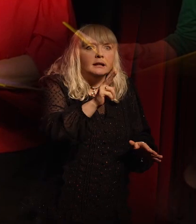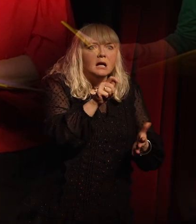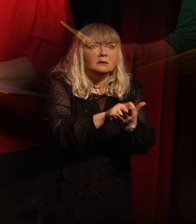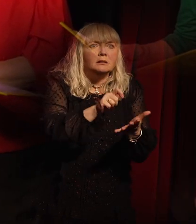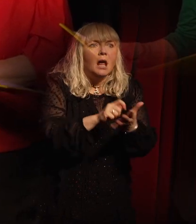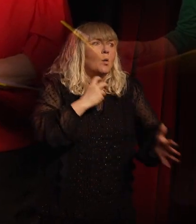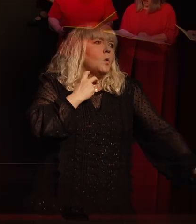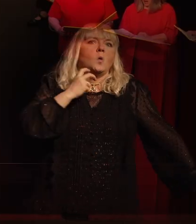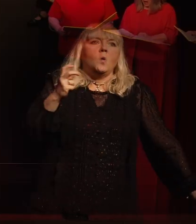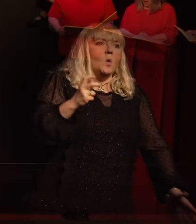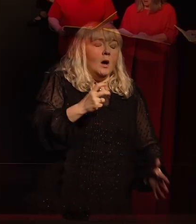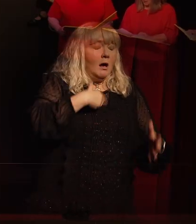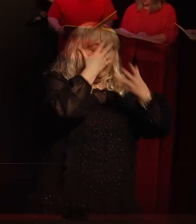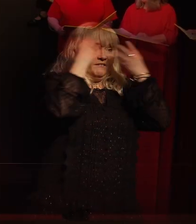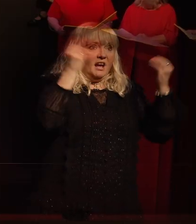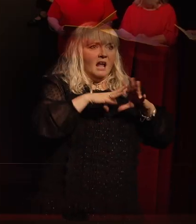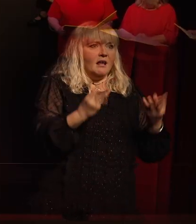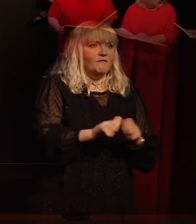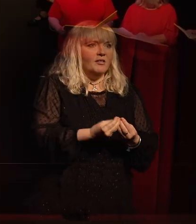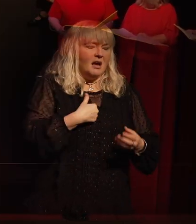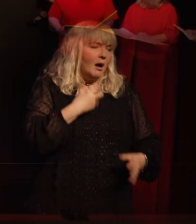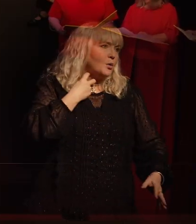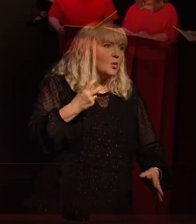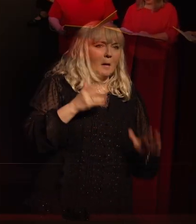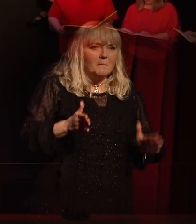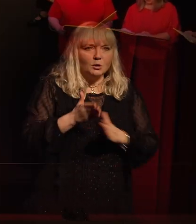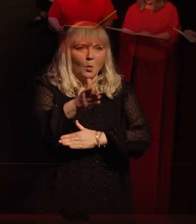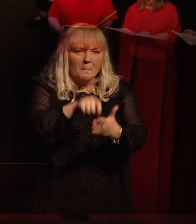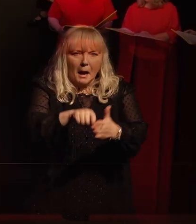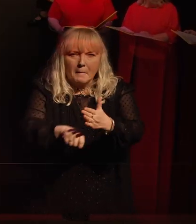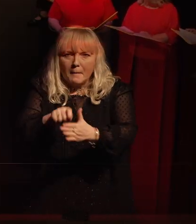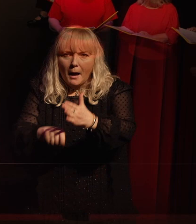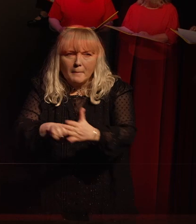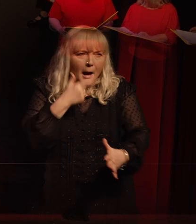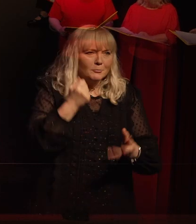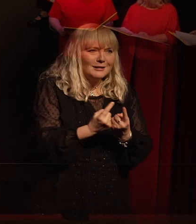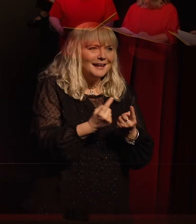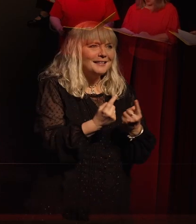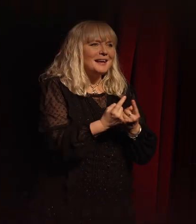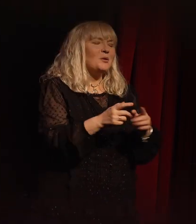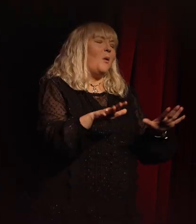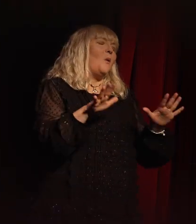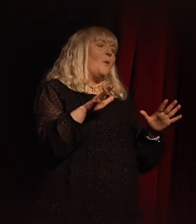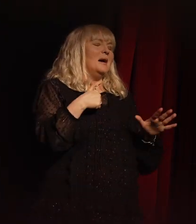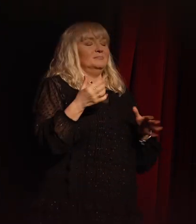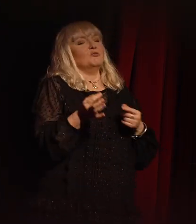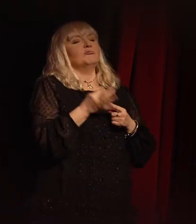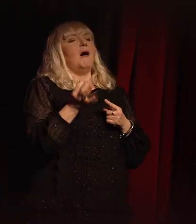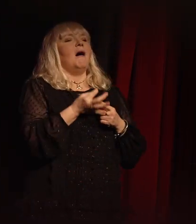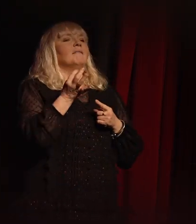forget everything. I must go and buy all the pretty things. Whoa, crafter